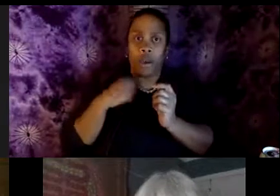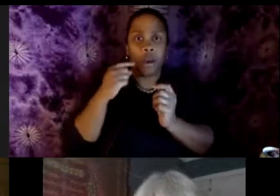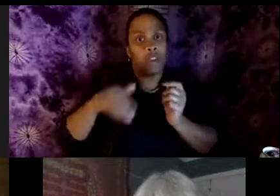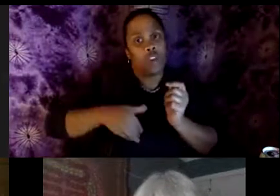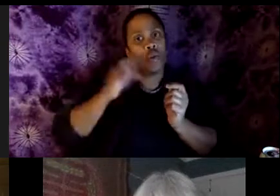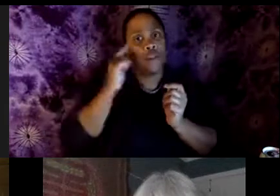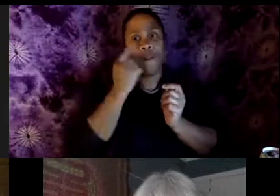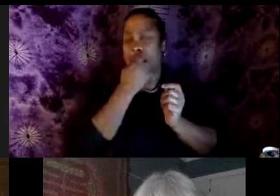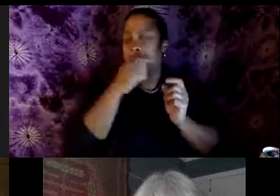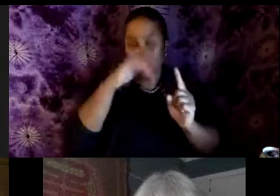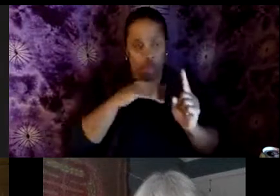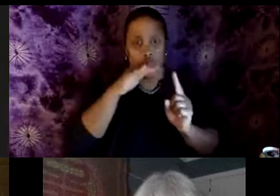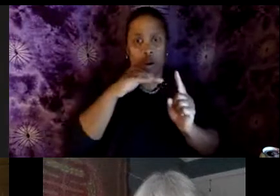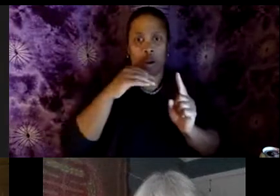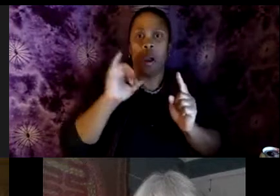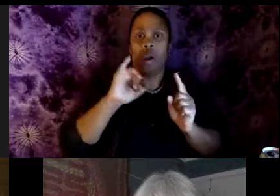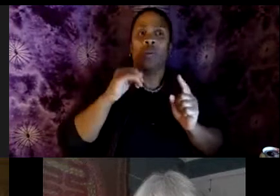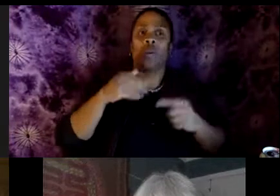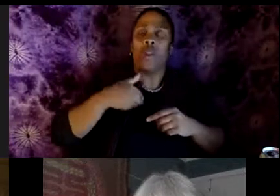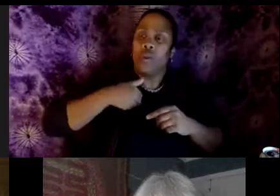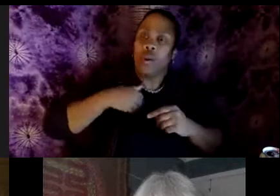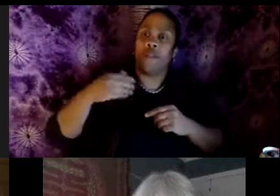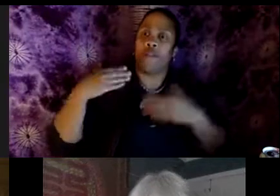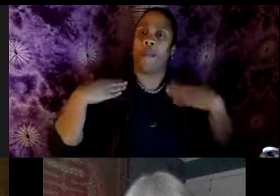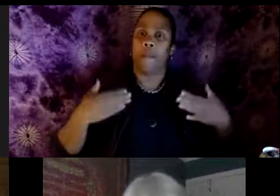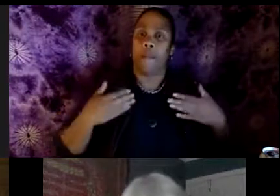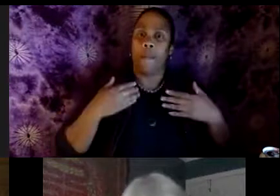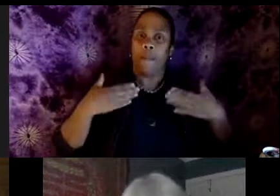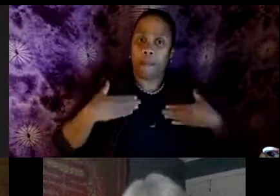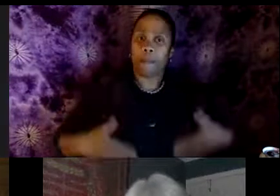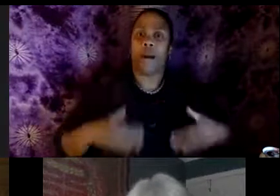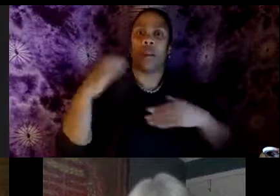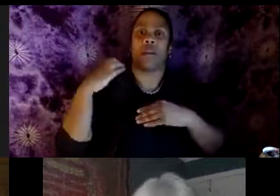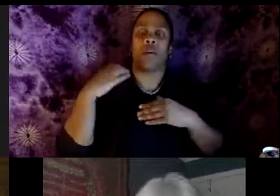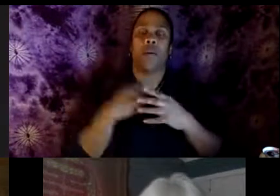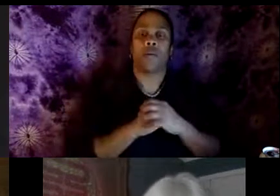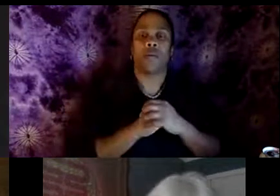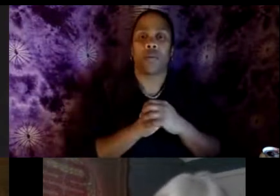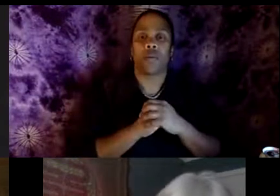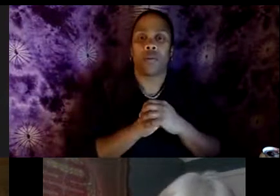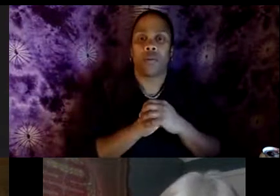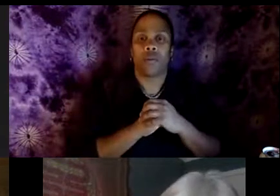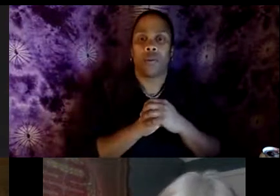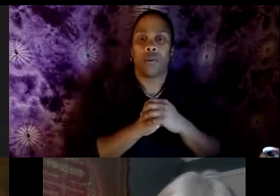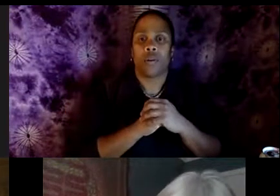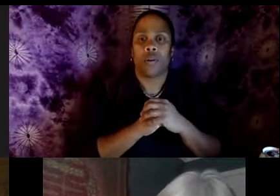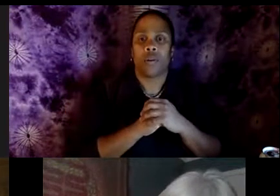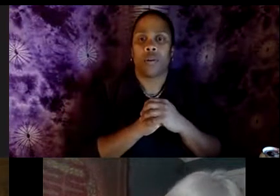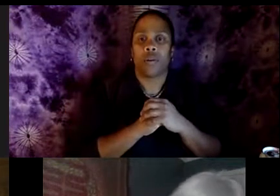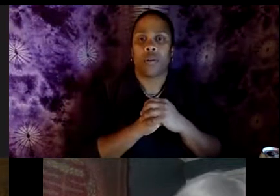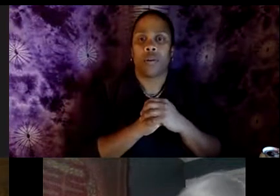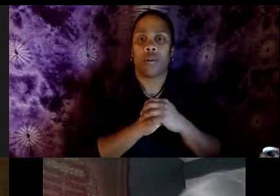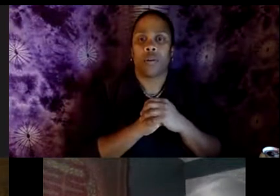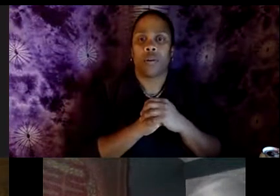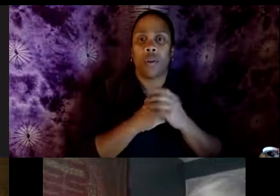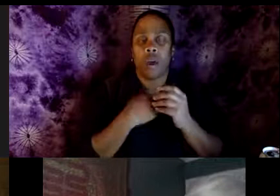I read the energy in your eyes to help you better understand you and make great choices that support you and really, I think, supports everyone. I'm able to